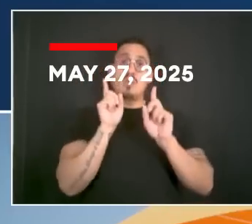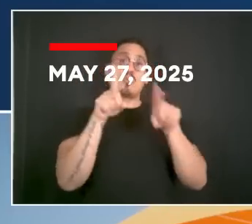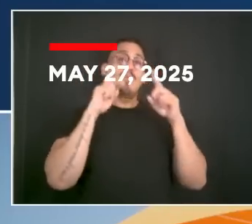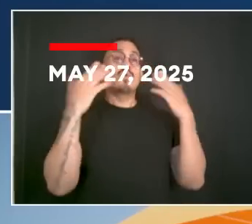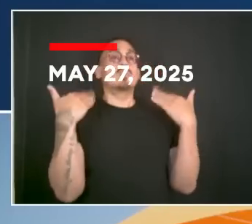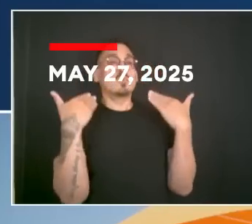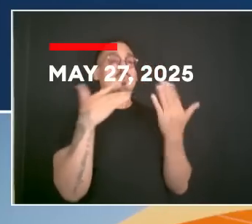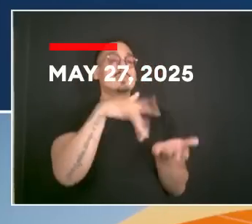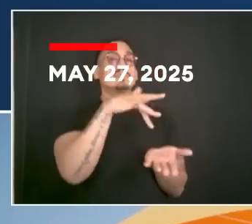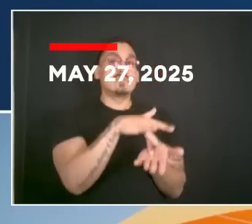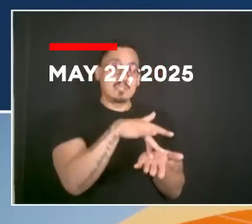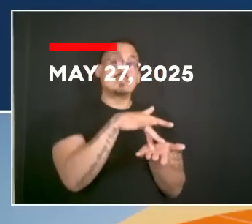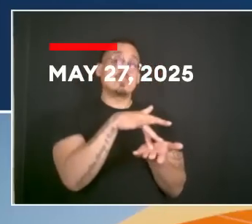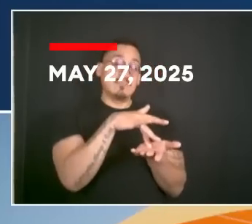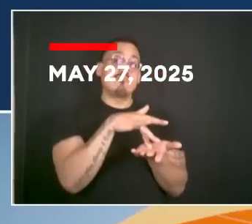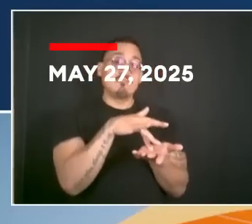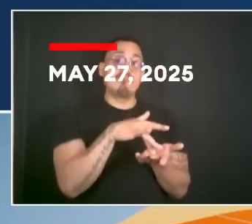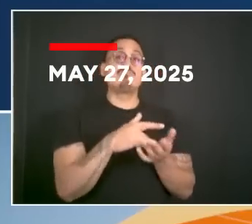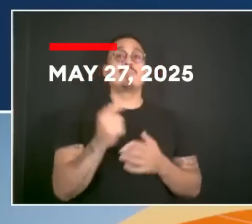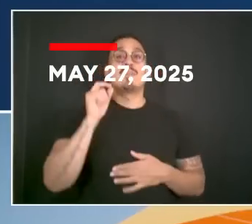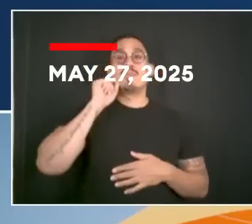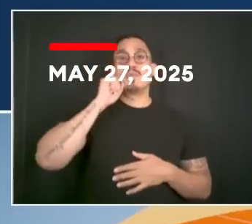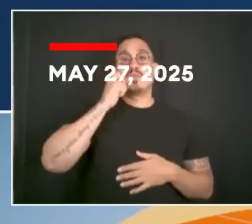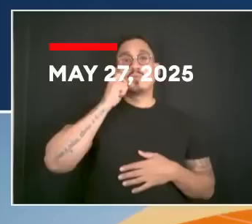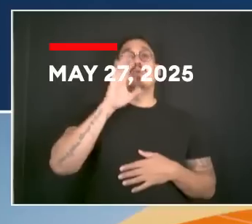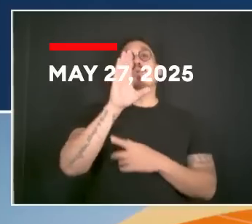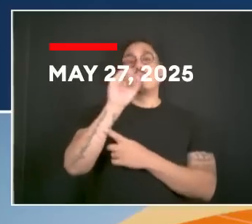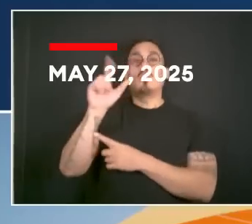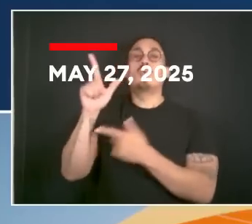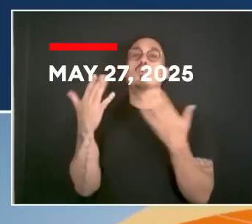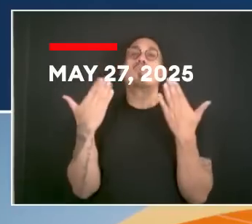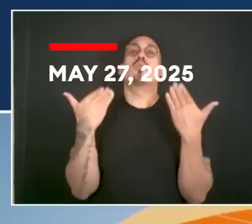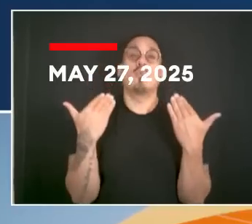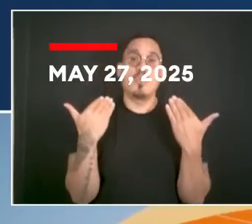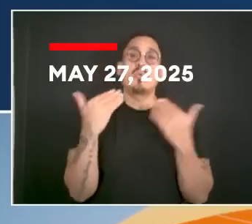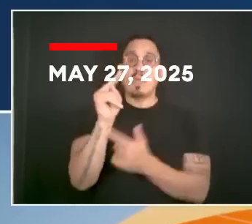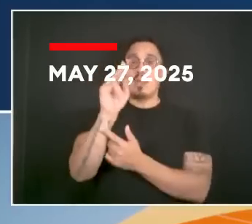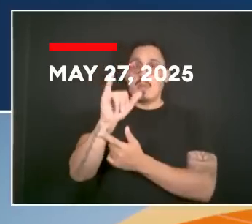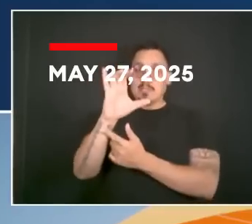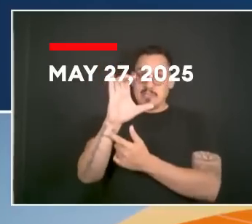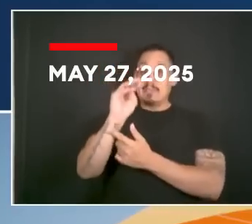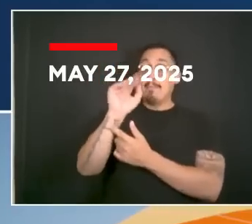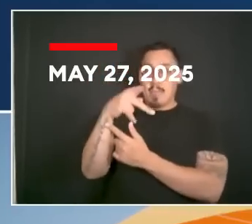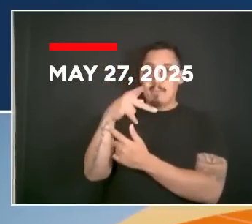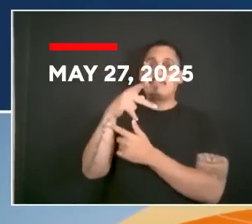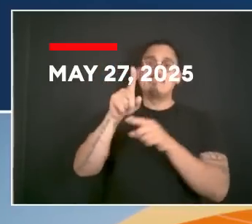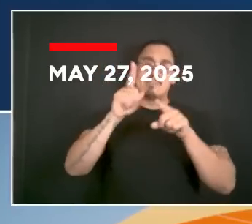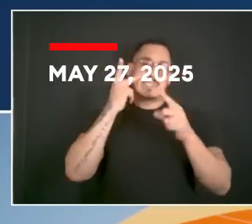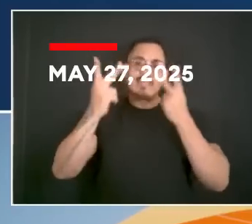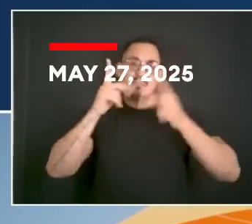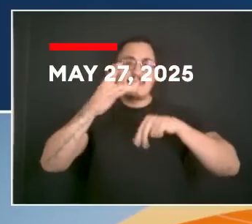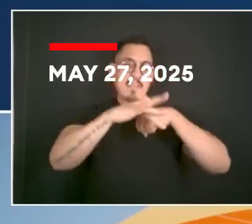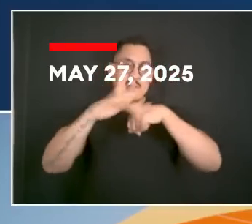map. It's another tool the residents can use to access cooling features available during